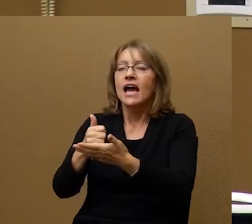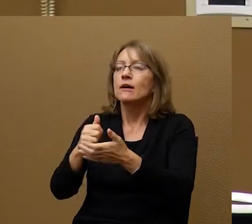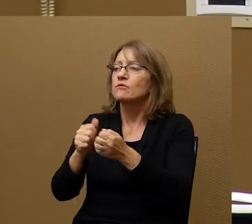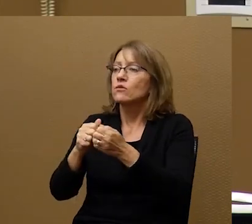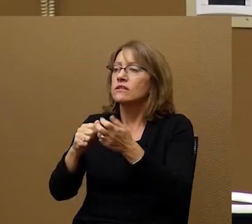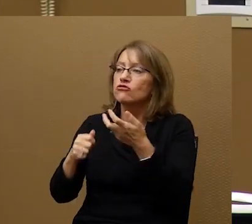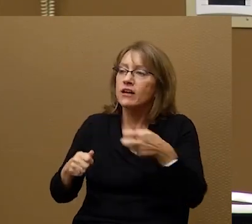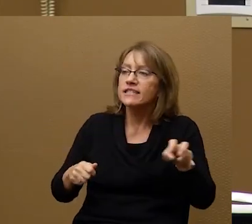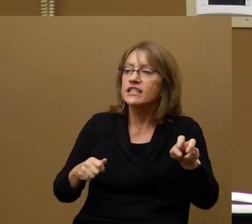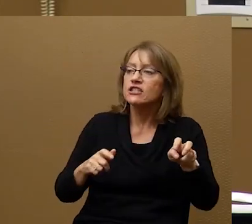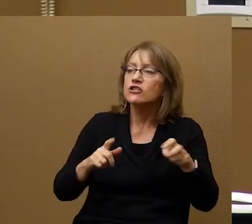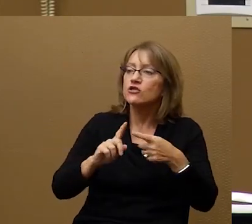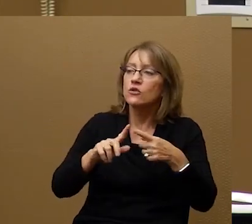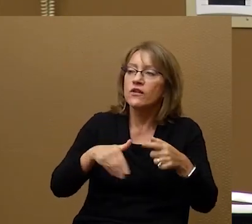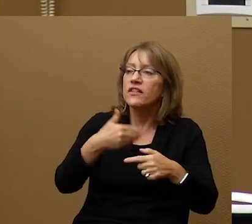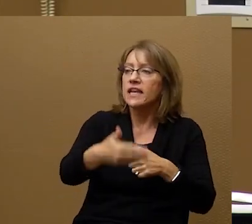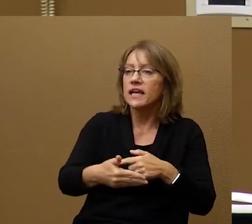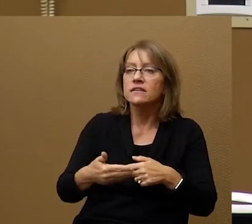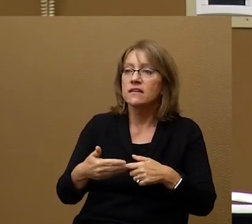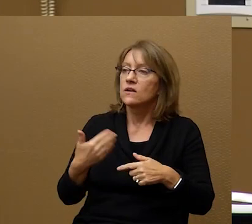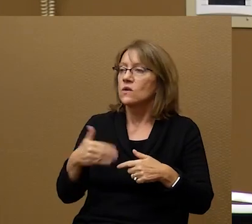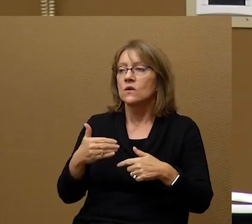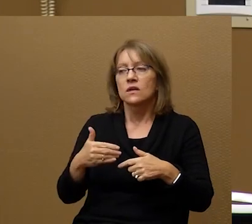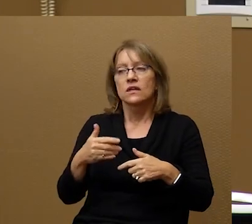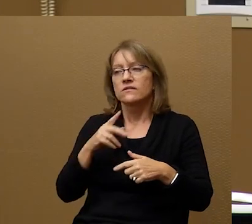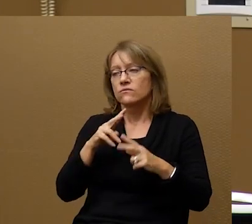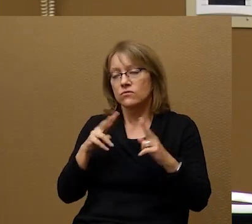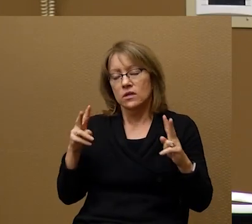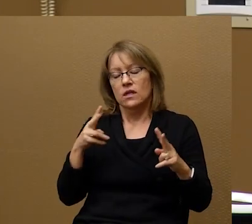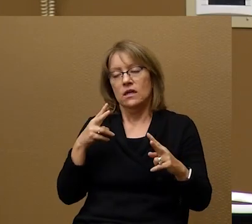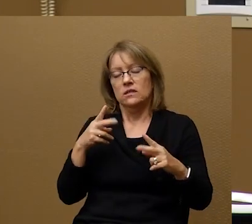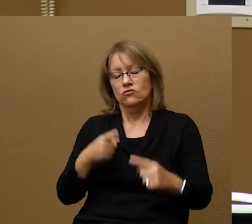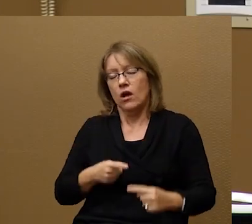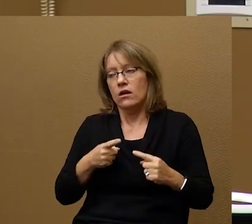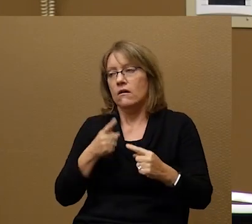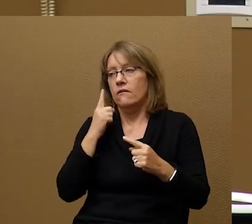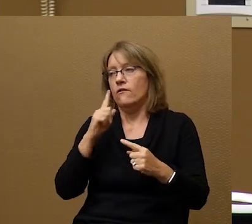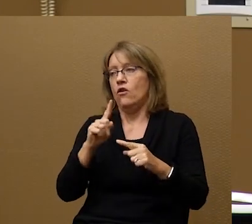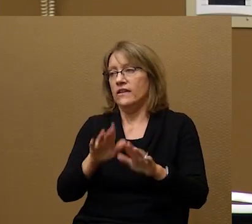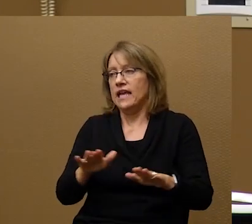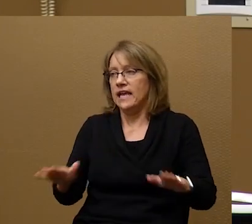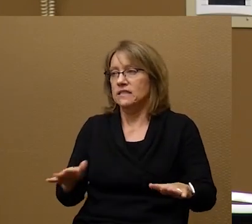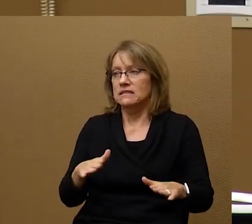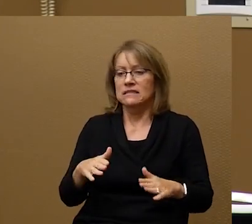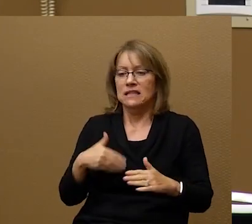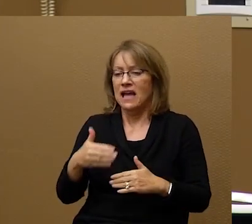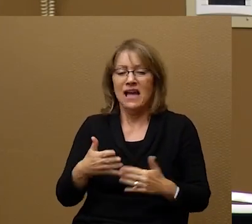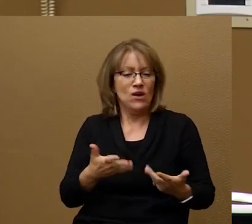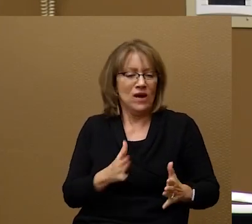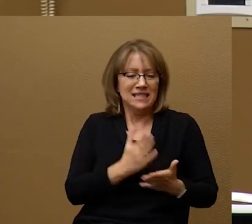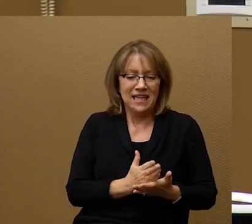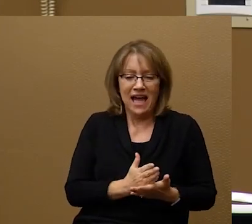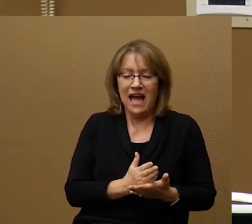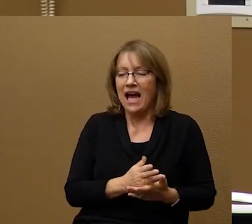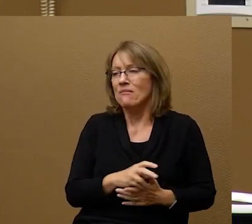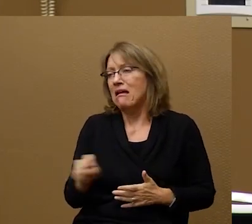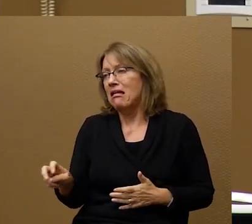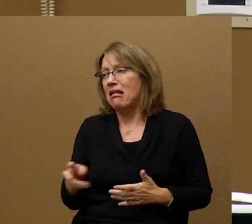transitions. Transitions are super hard for our kids, so this helps clarify those